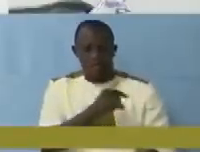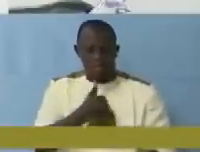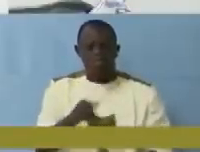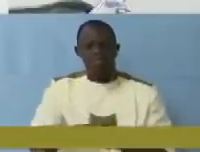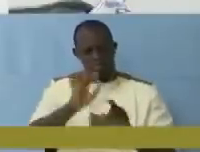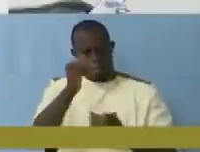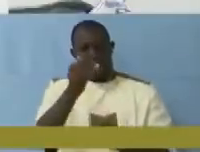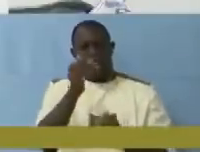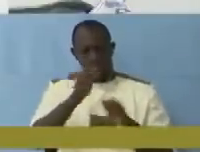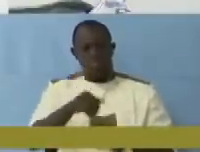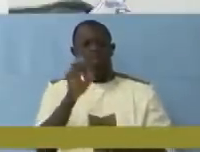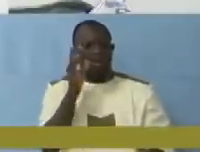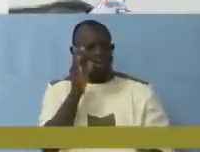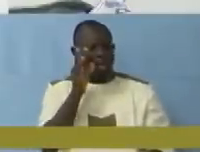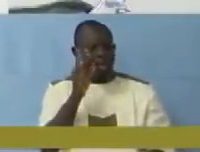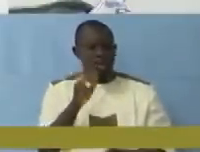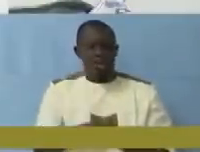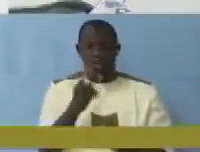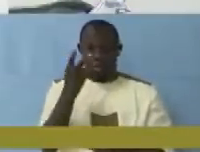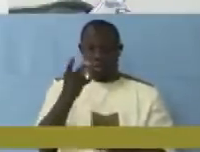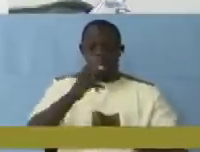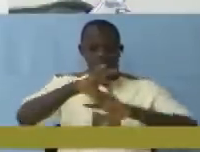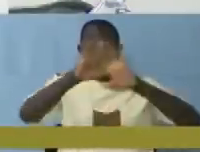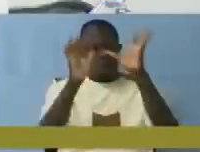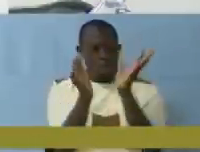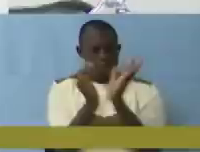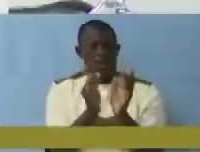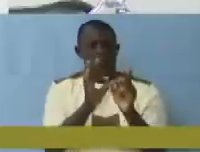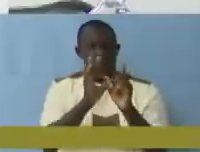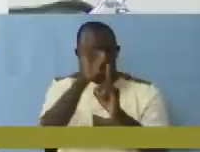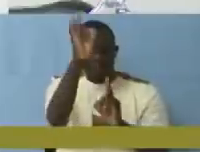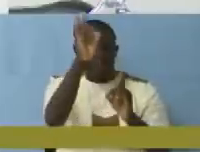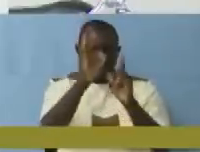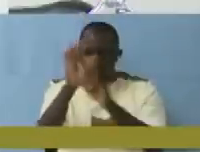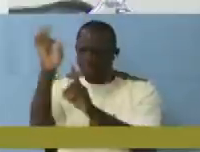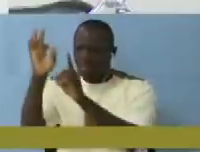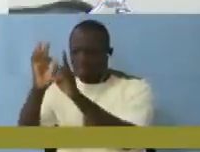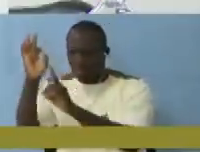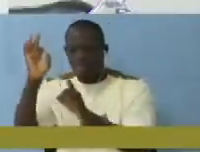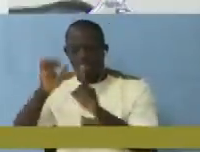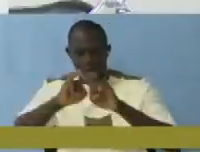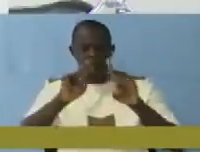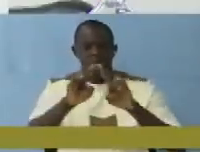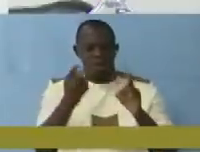Answer. You see, we are all specialized. Coupler